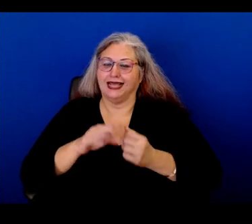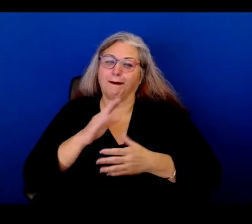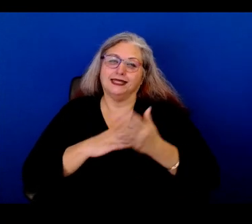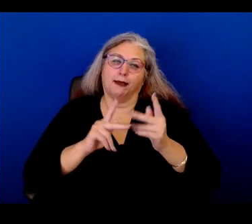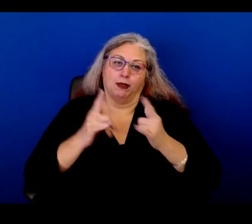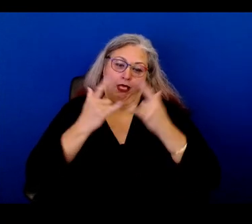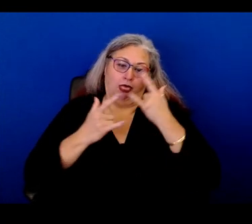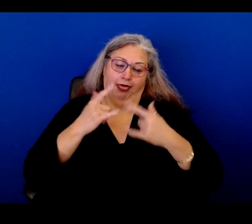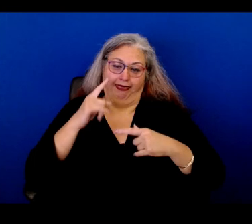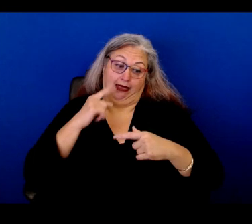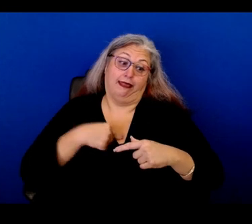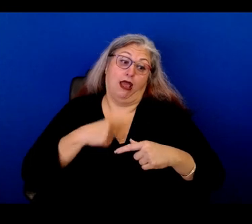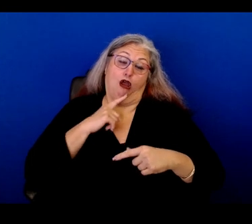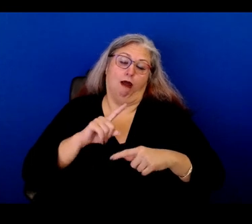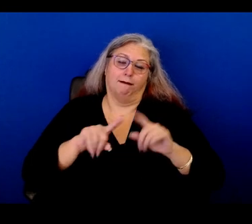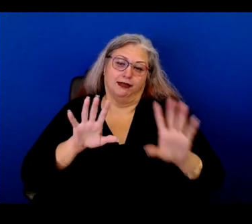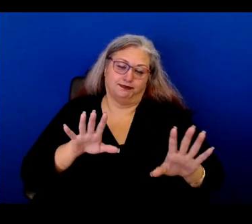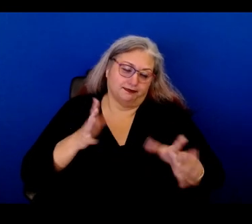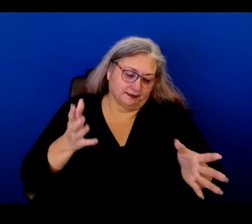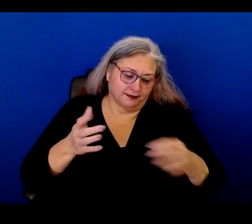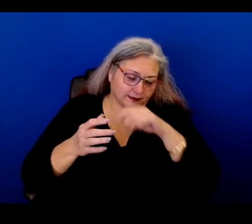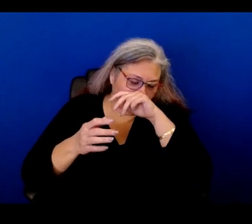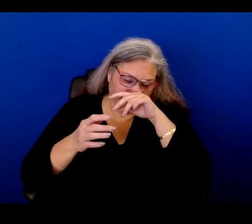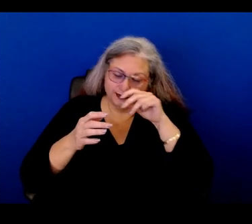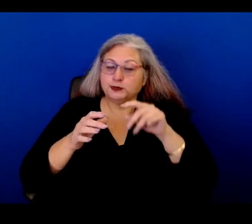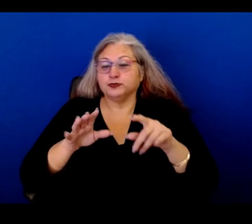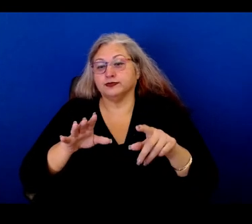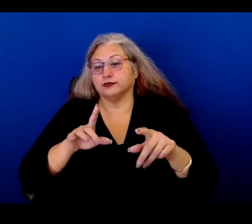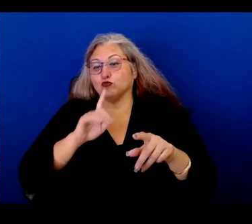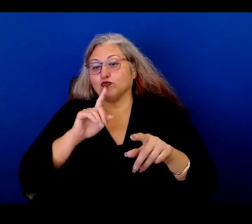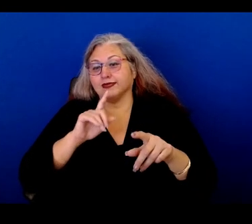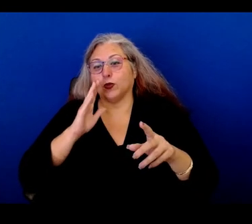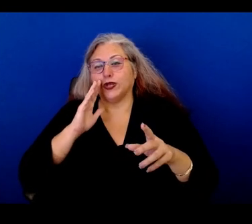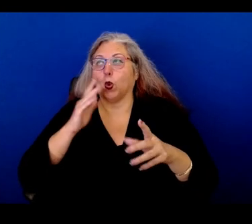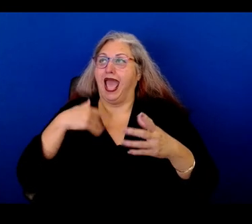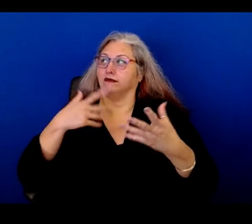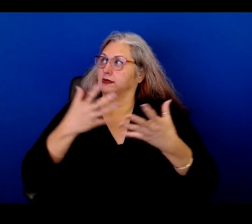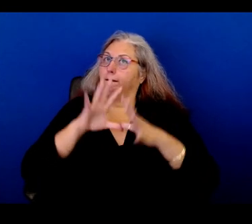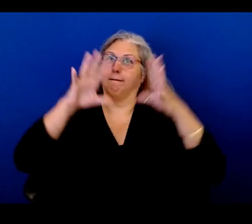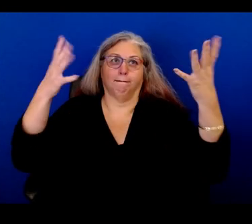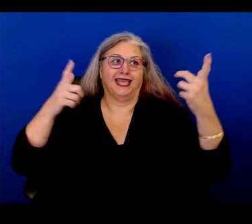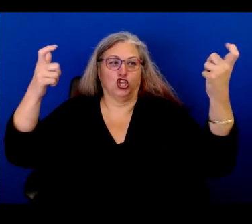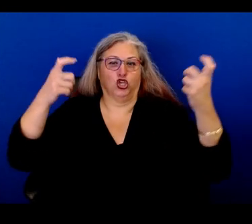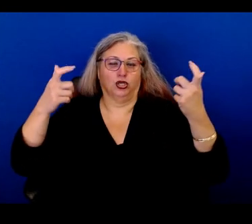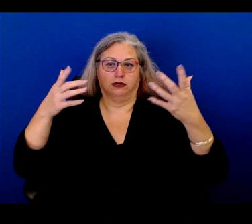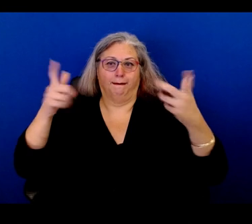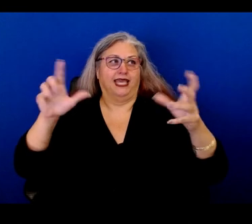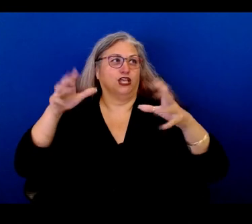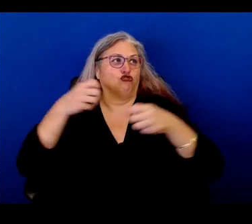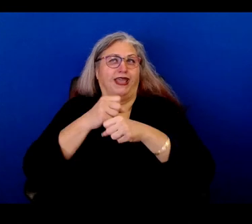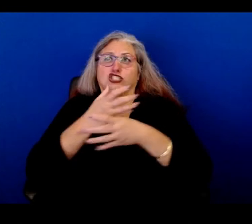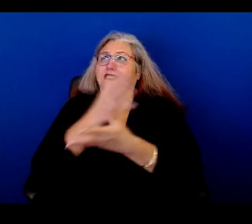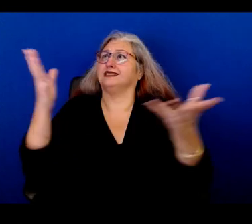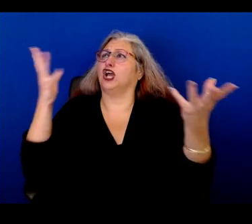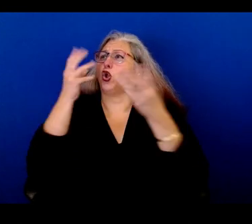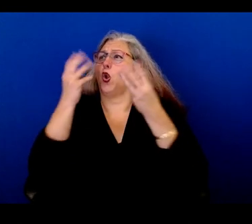narcissistic behavior may indicate, but really, we know there's something bigger. There's an enormous creation. It's gorgeous. Like,